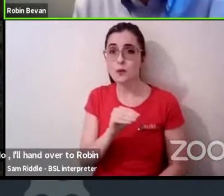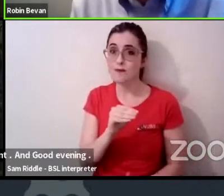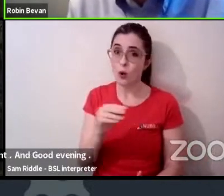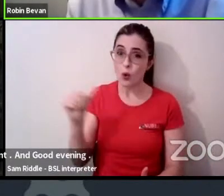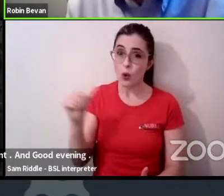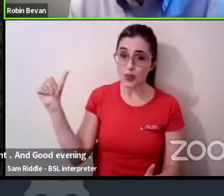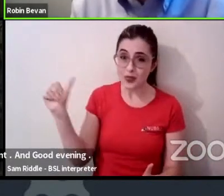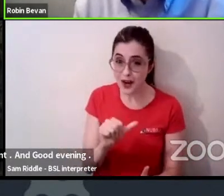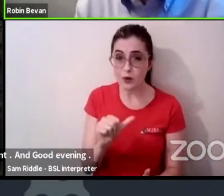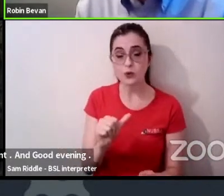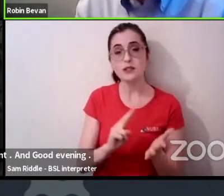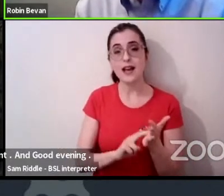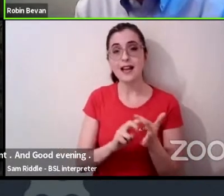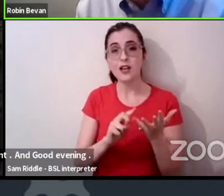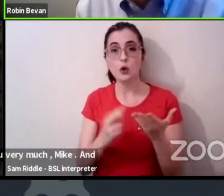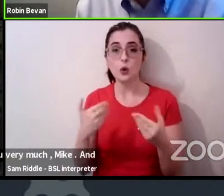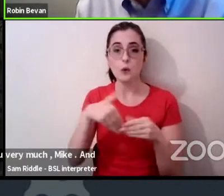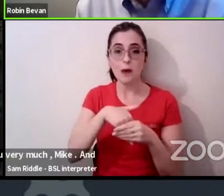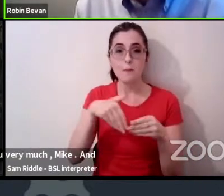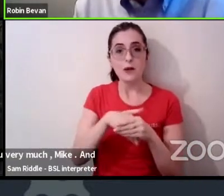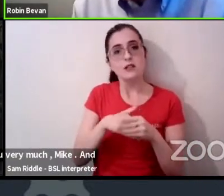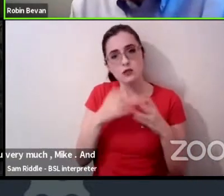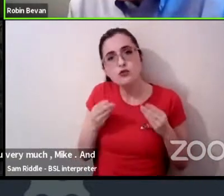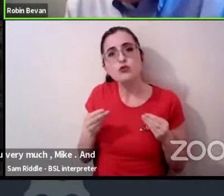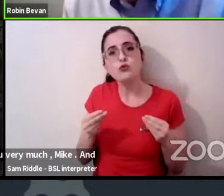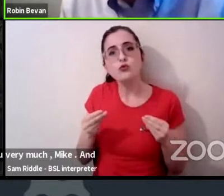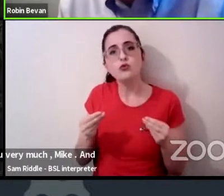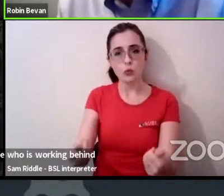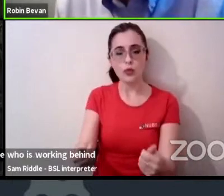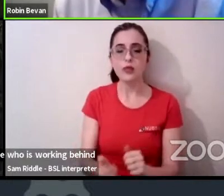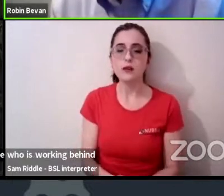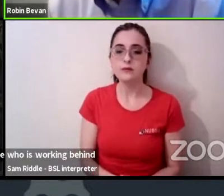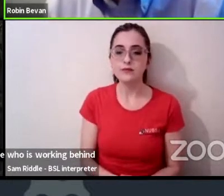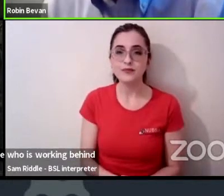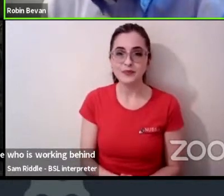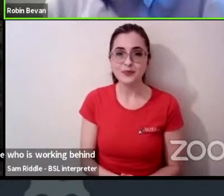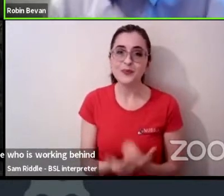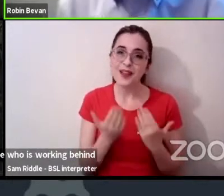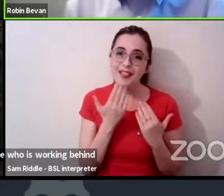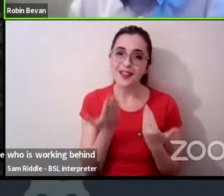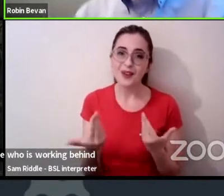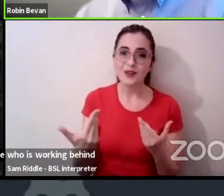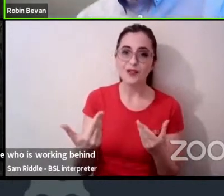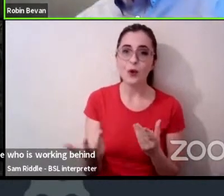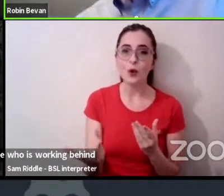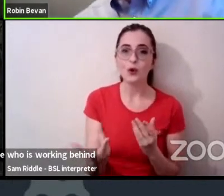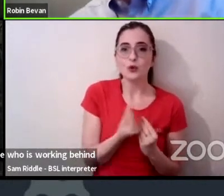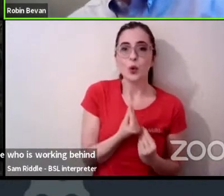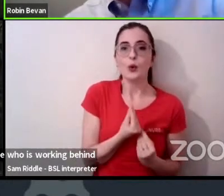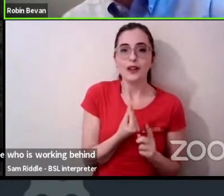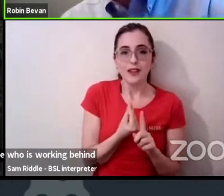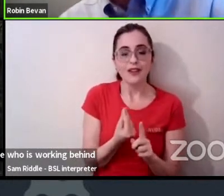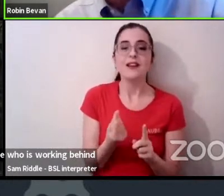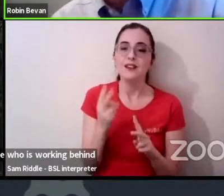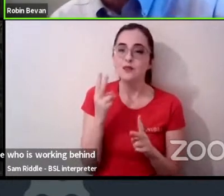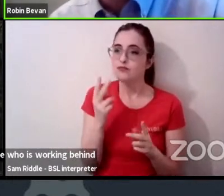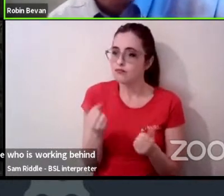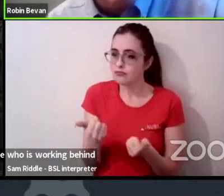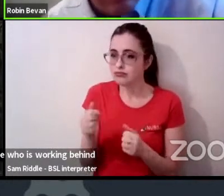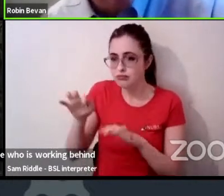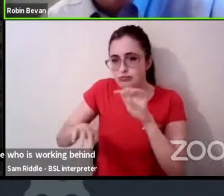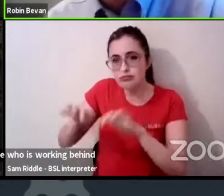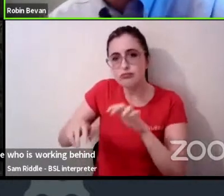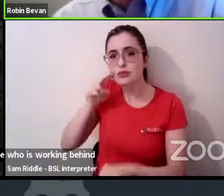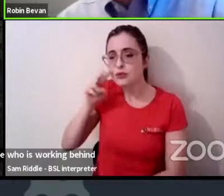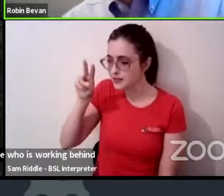of NEU members runs smoothly. Thank you very much for joining us. It's great to see the various comments coming